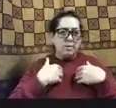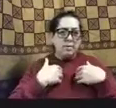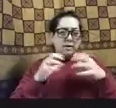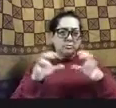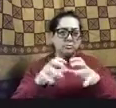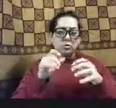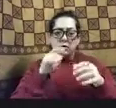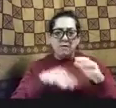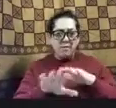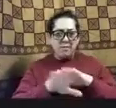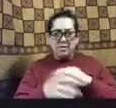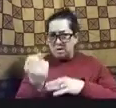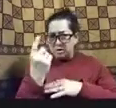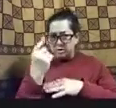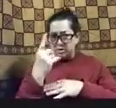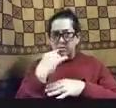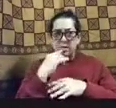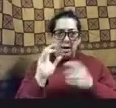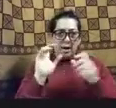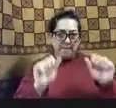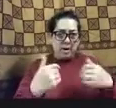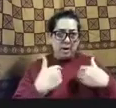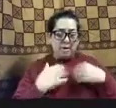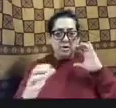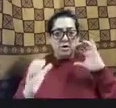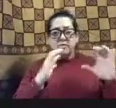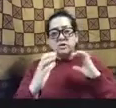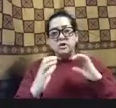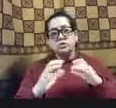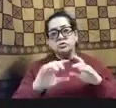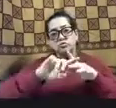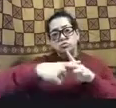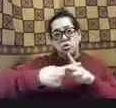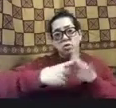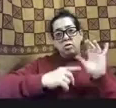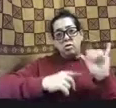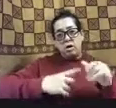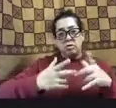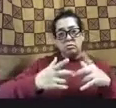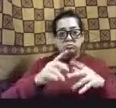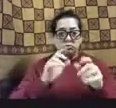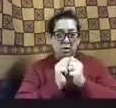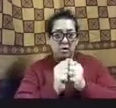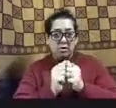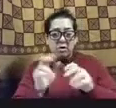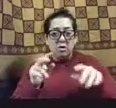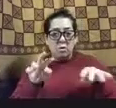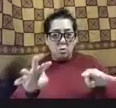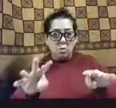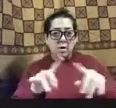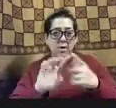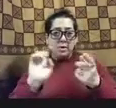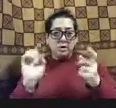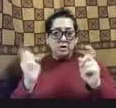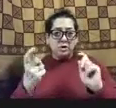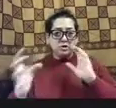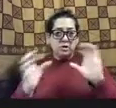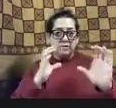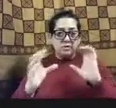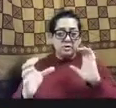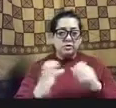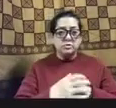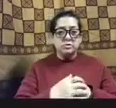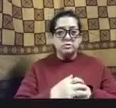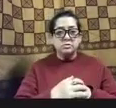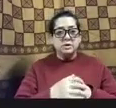that basic understanding and the ability to have a conversation to start with, and looking at ways that we might need to change that conversation,